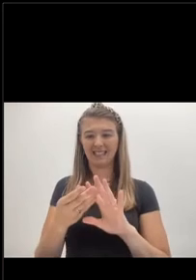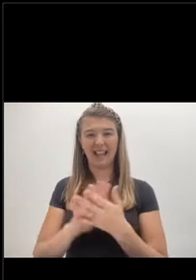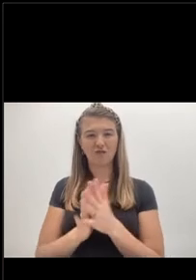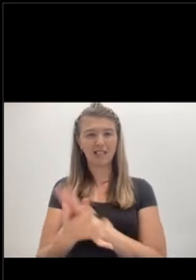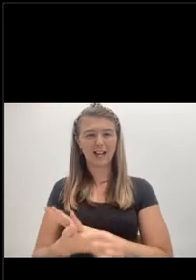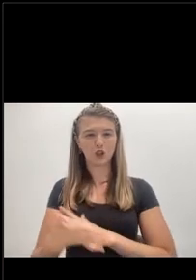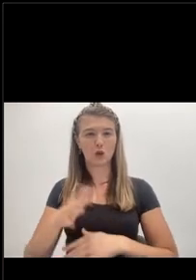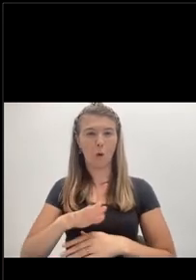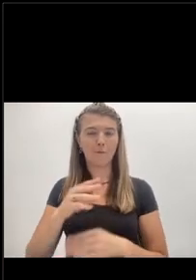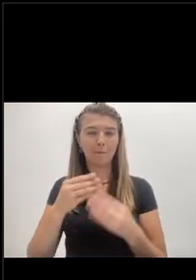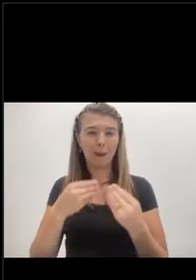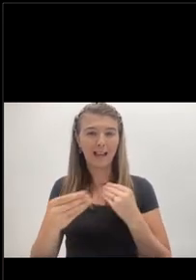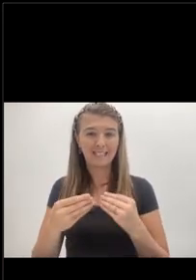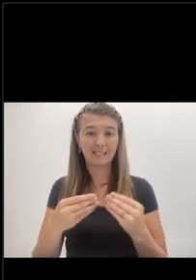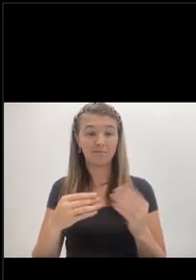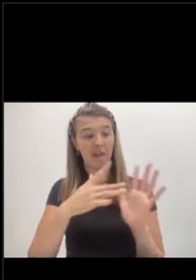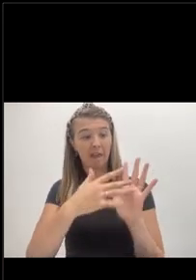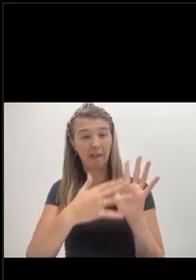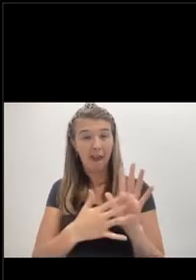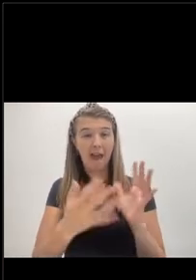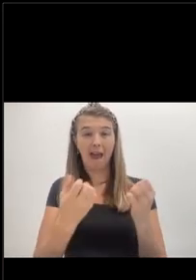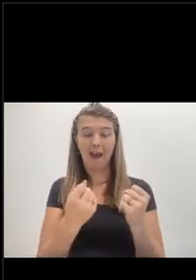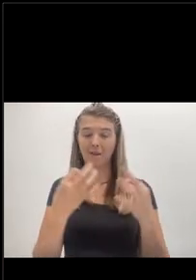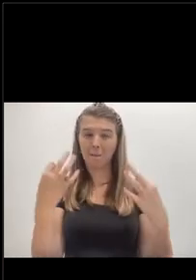policy position, extensive journals, our